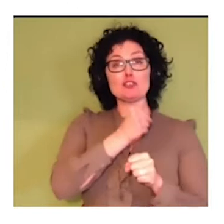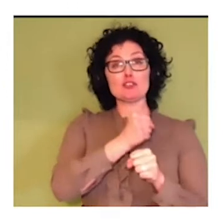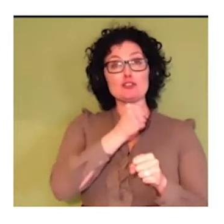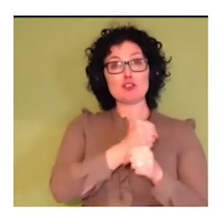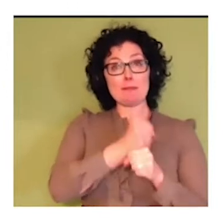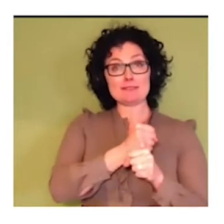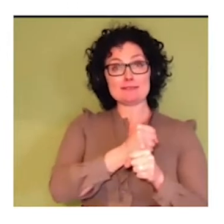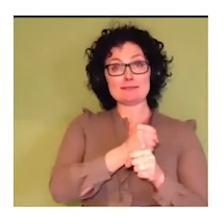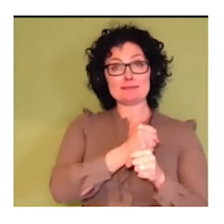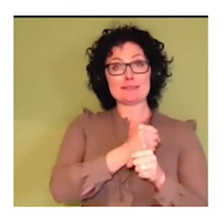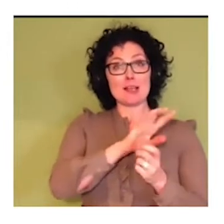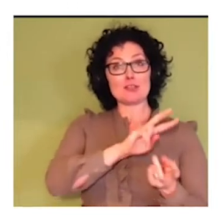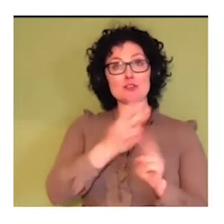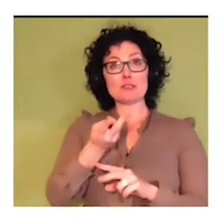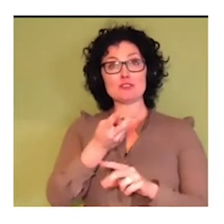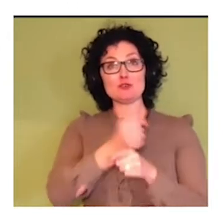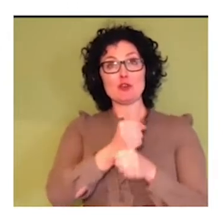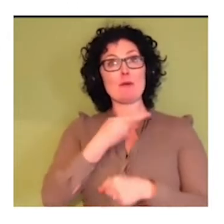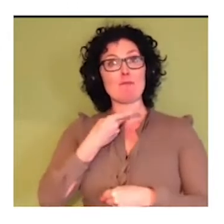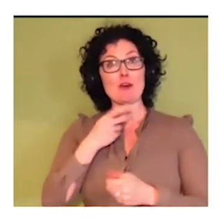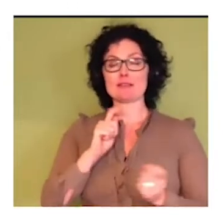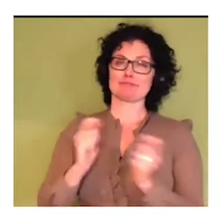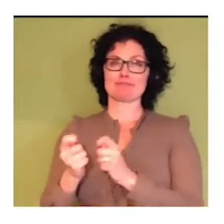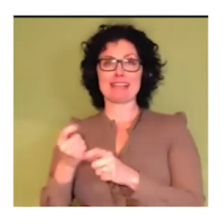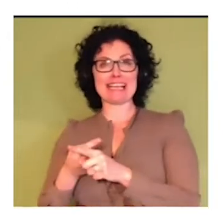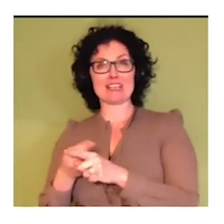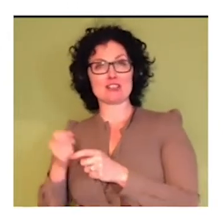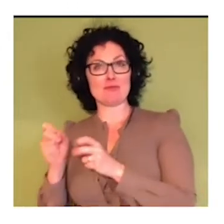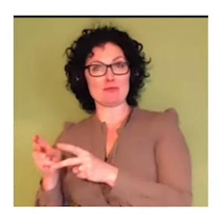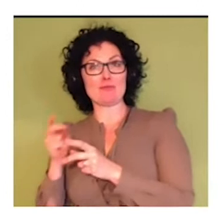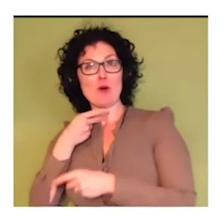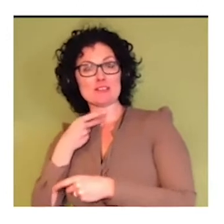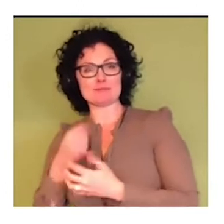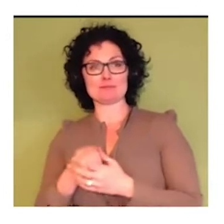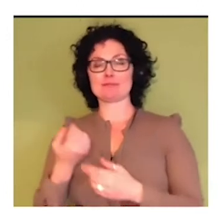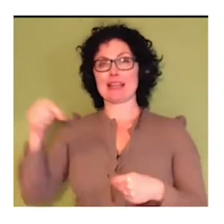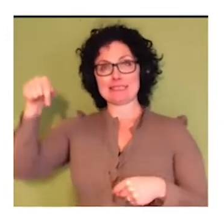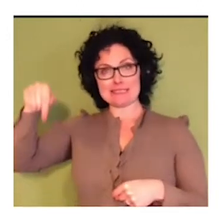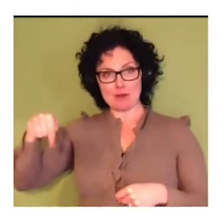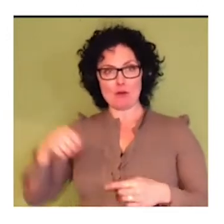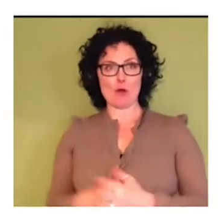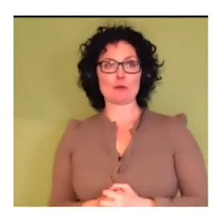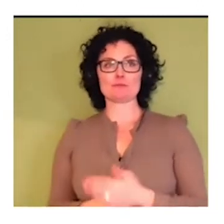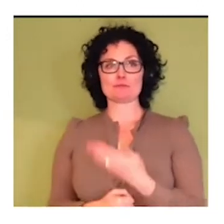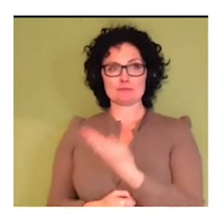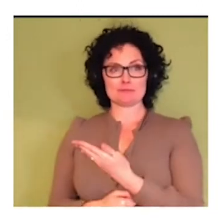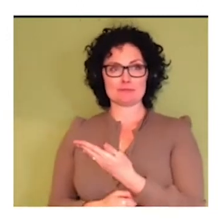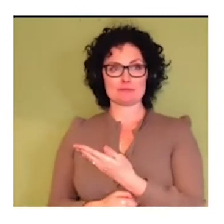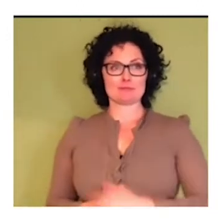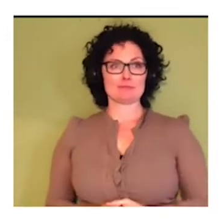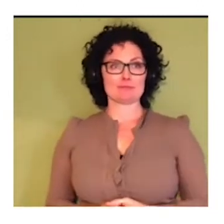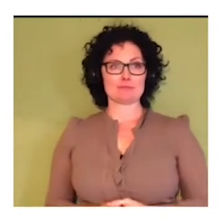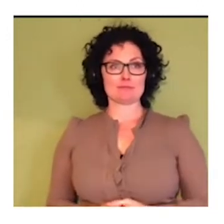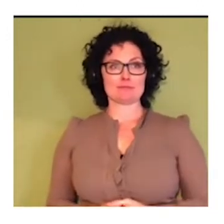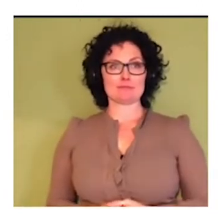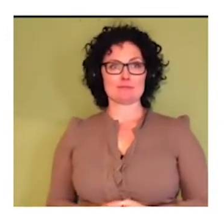continuing in the English voice. I'm keeping reading with down arrow. Down arrow. Heading level 2 background. So I'm